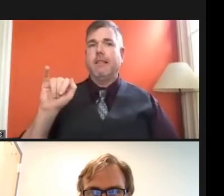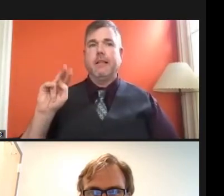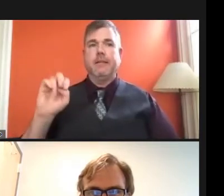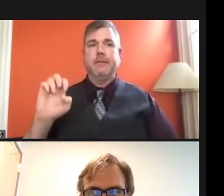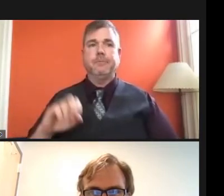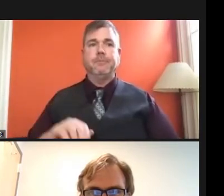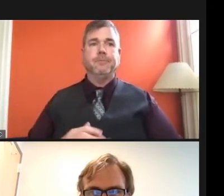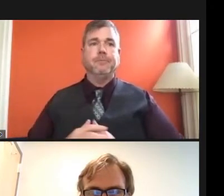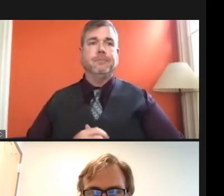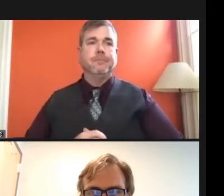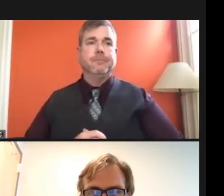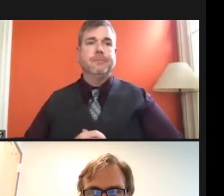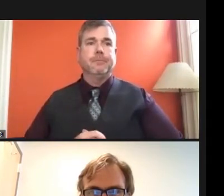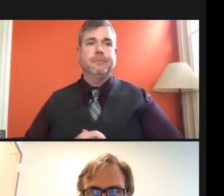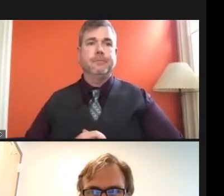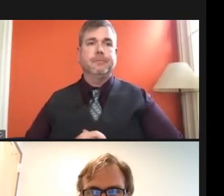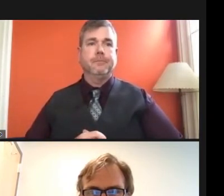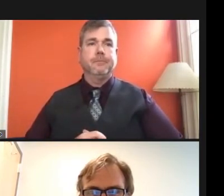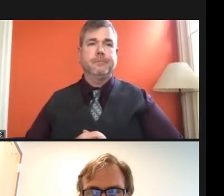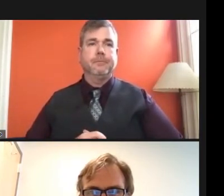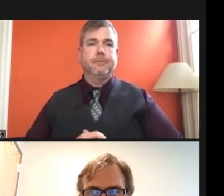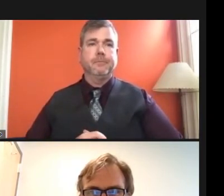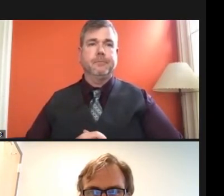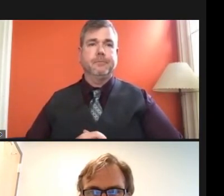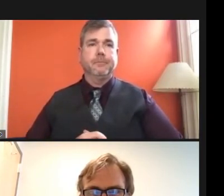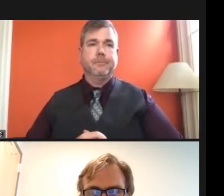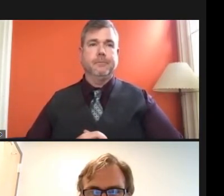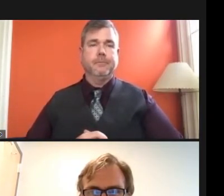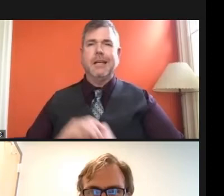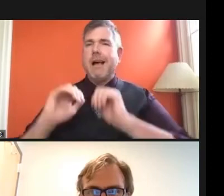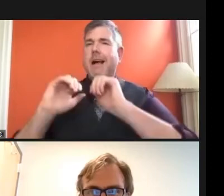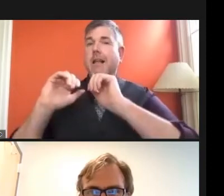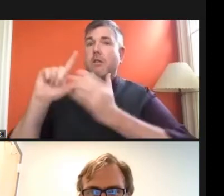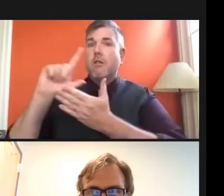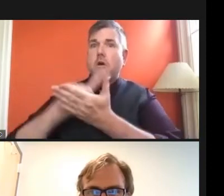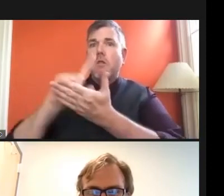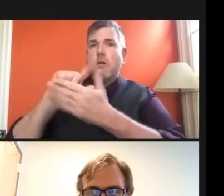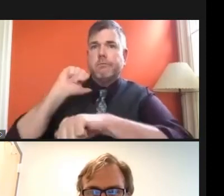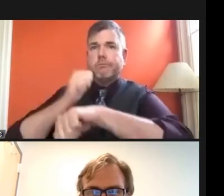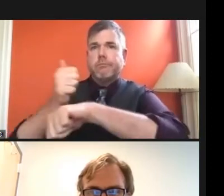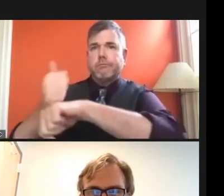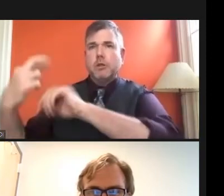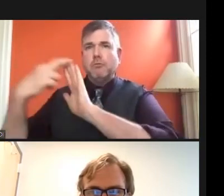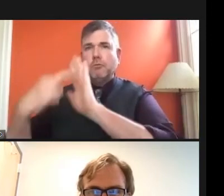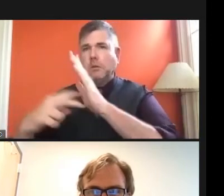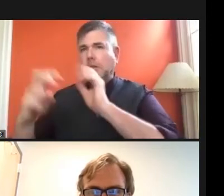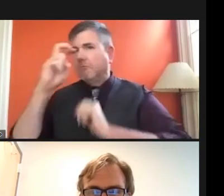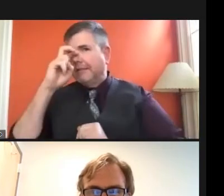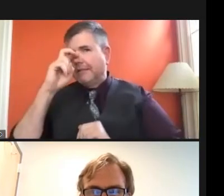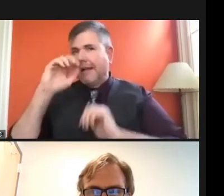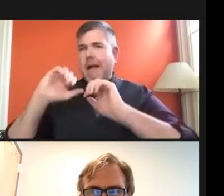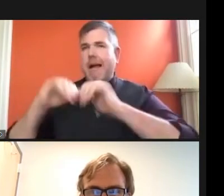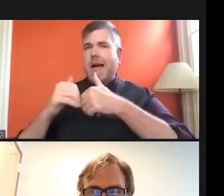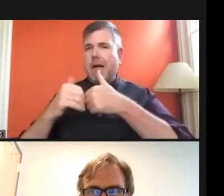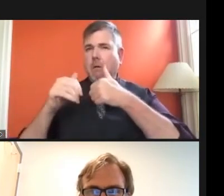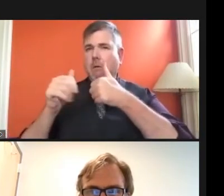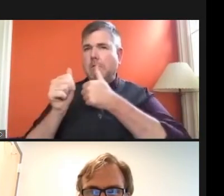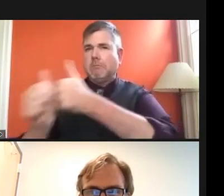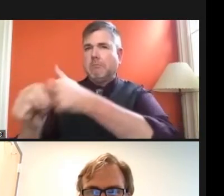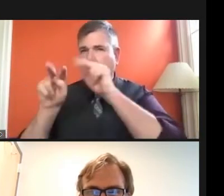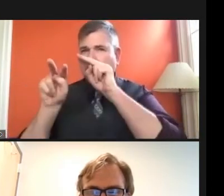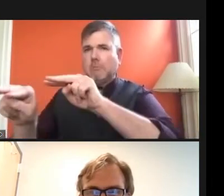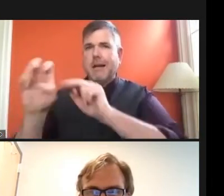to go inside, but then taking it off once inside or whatever it may be. So let's talk about that enforcement side of it. So I